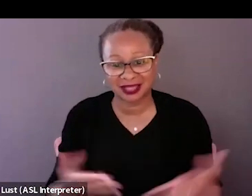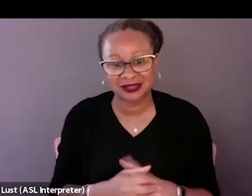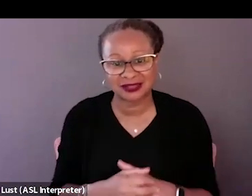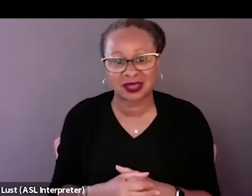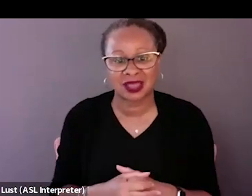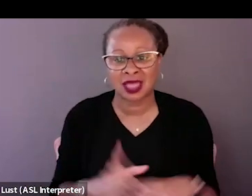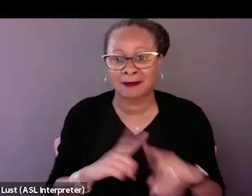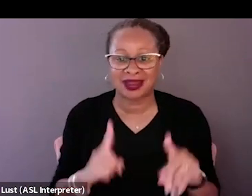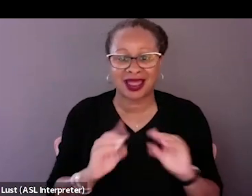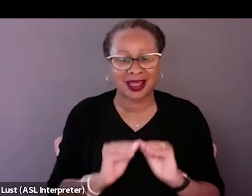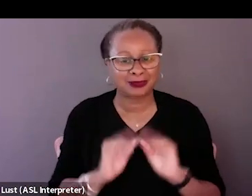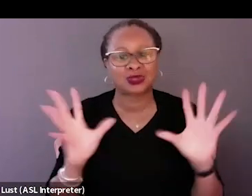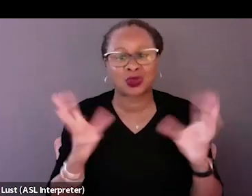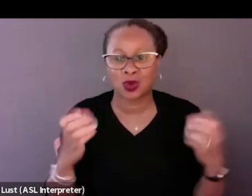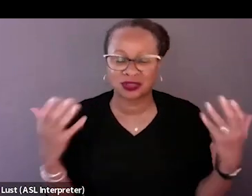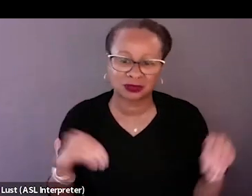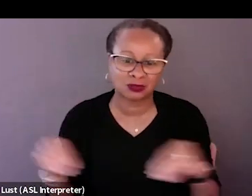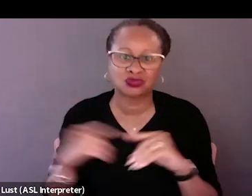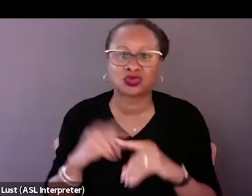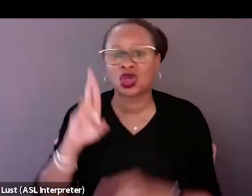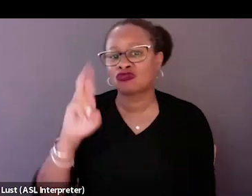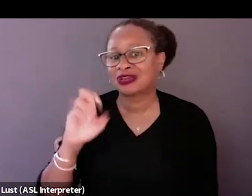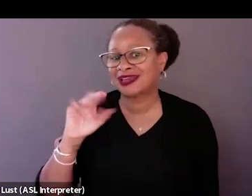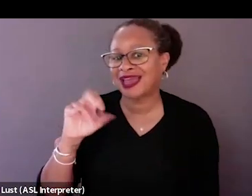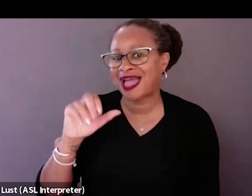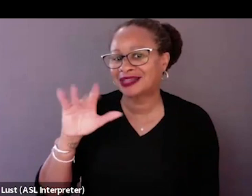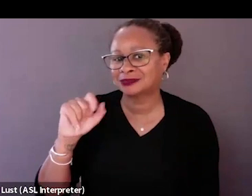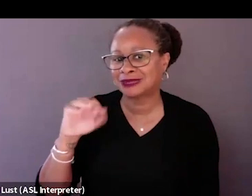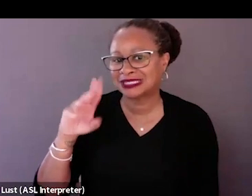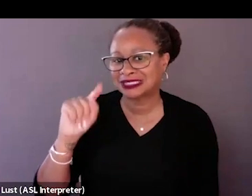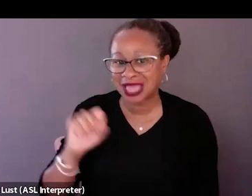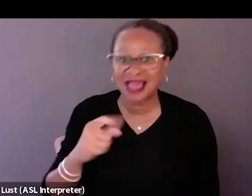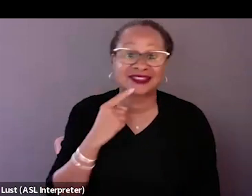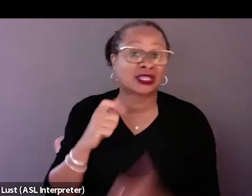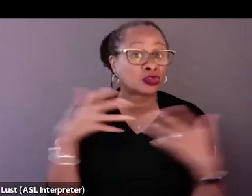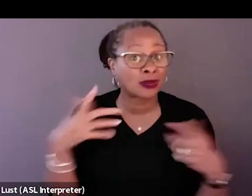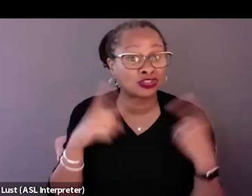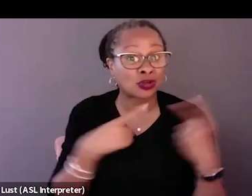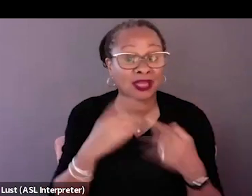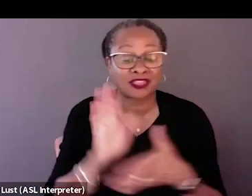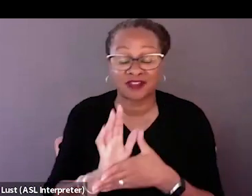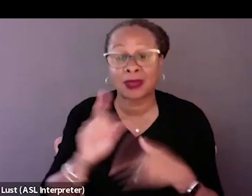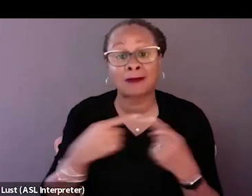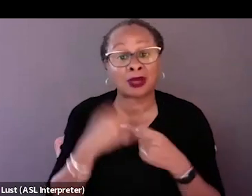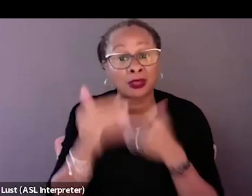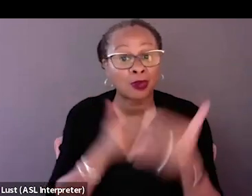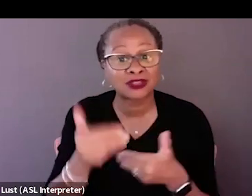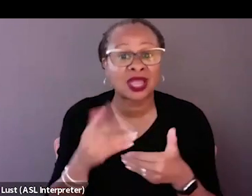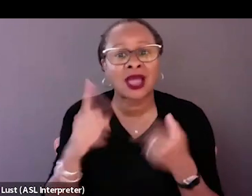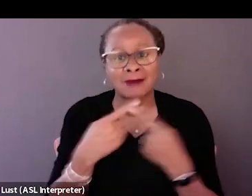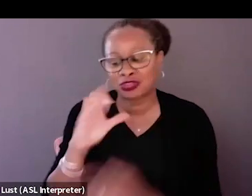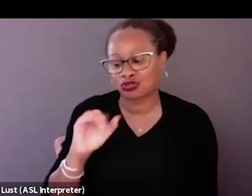But I definitely want to move to reenactments because they do say so much about the film, about your process, about the craft.